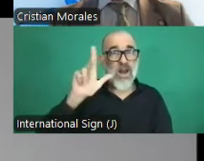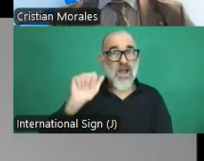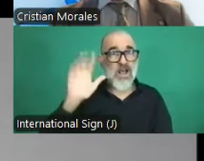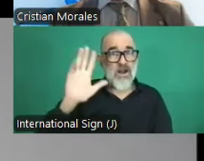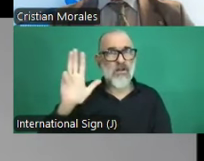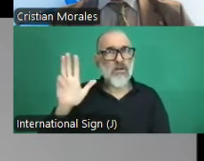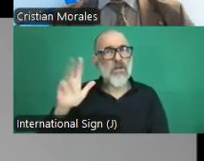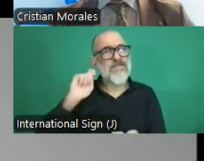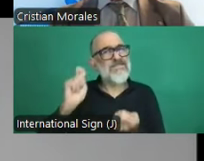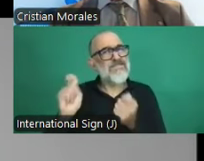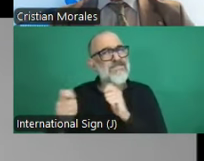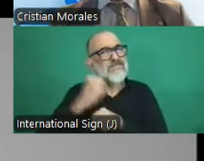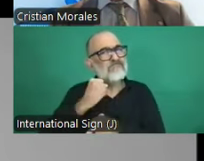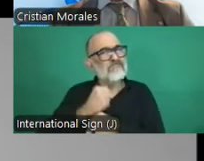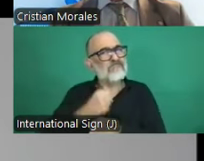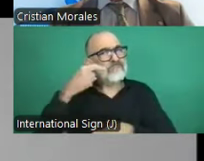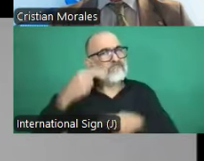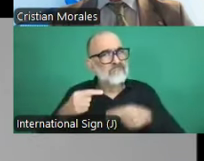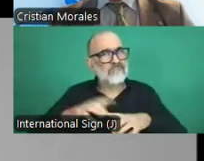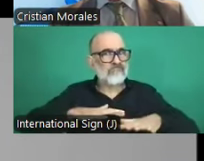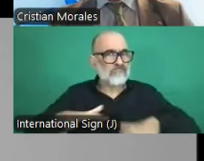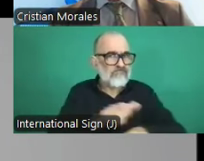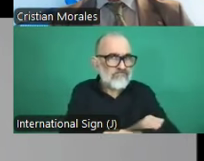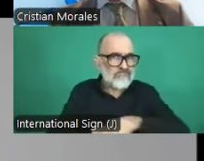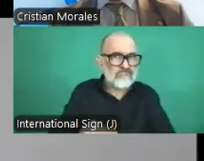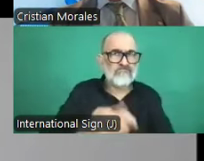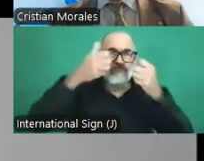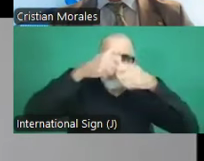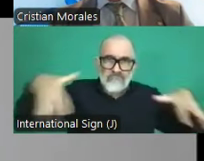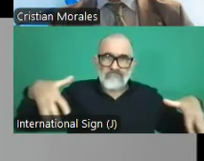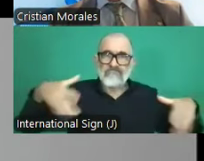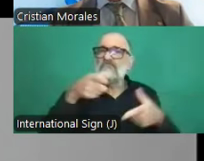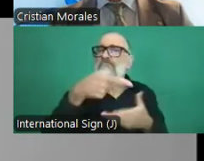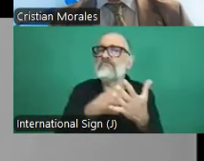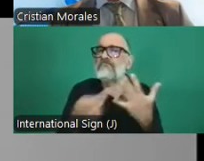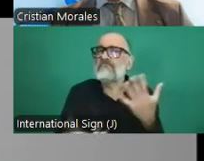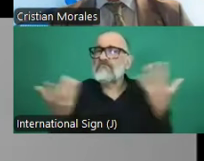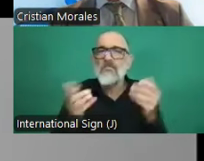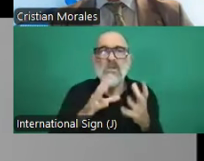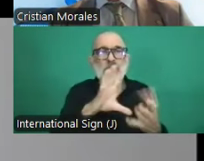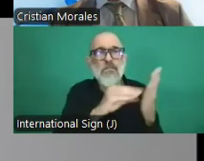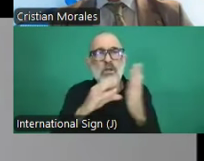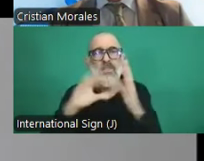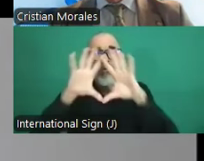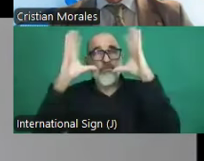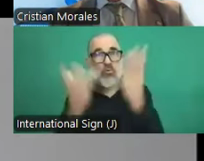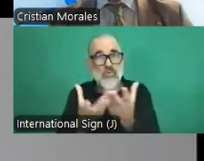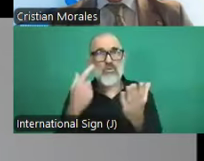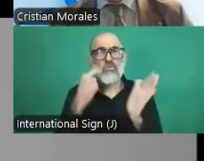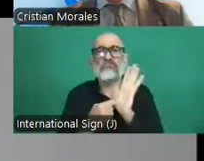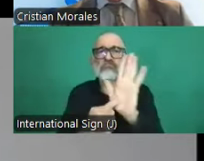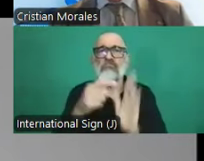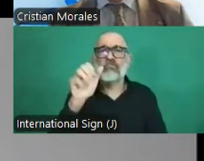world, such as the STD/AIDS program, immunization program, transplantation, and family